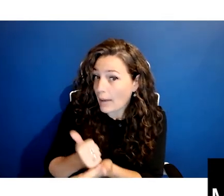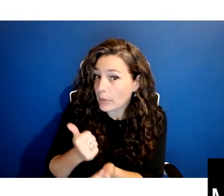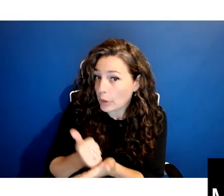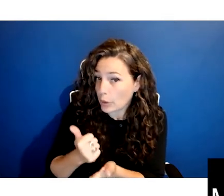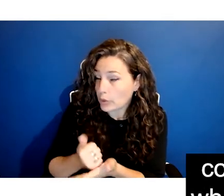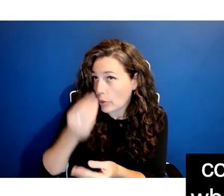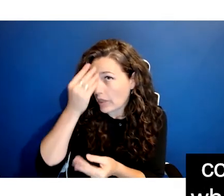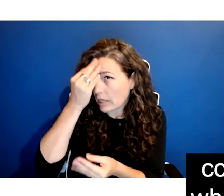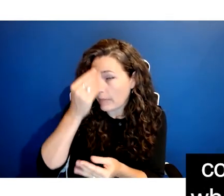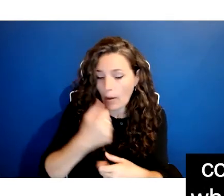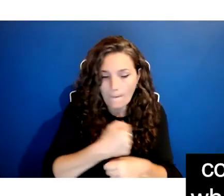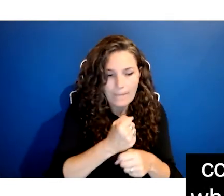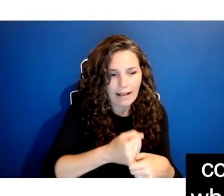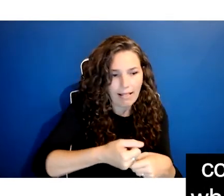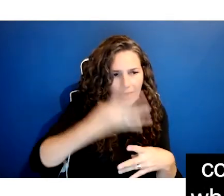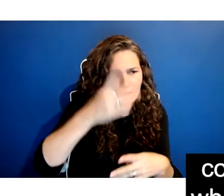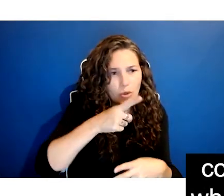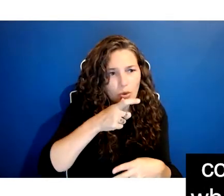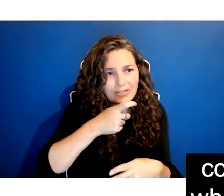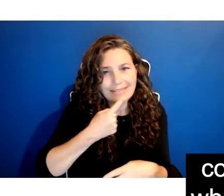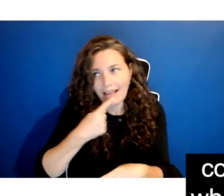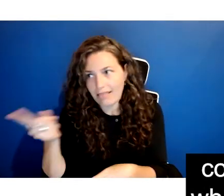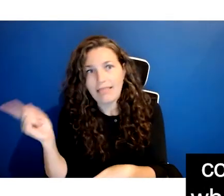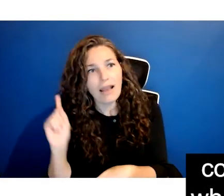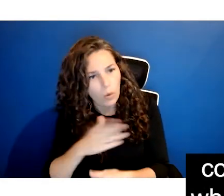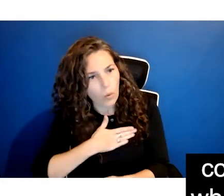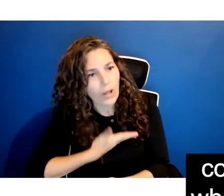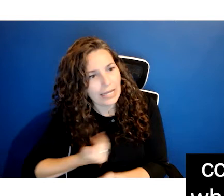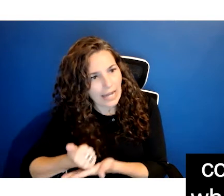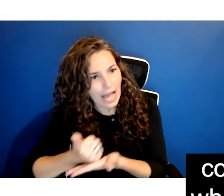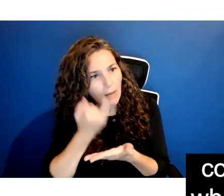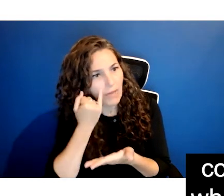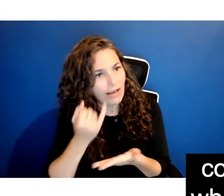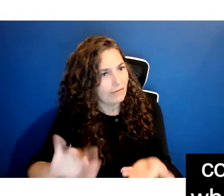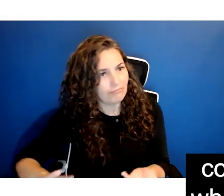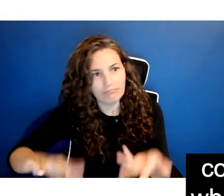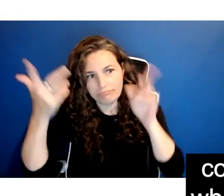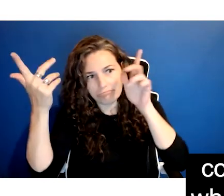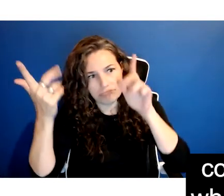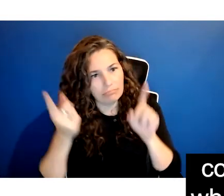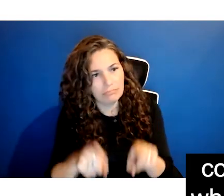people that said they could help you during a disaster and others who you think might be helpful.